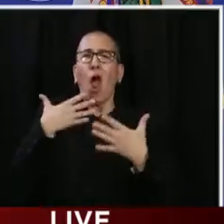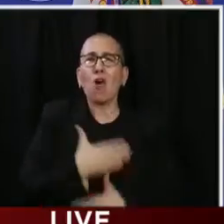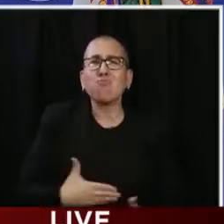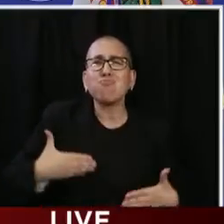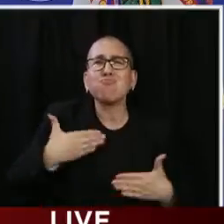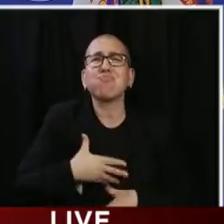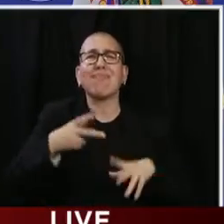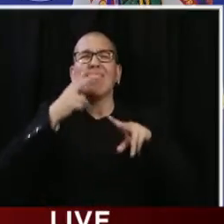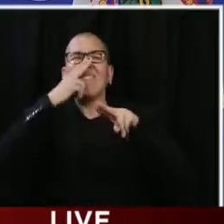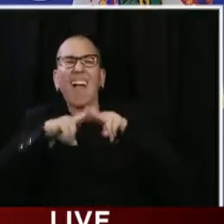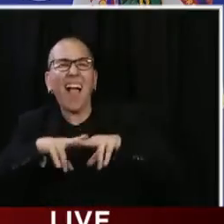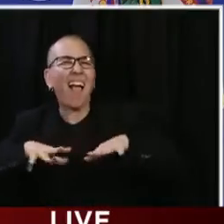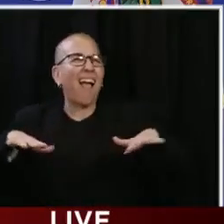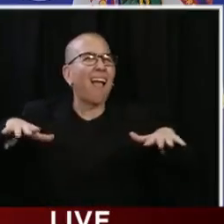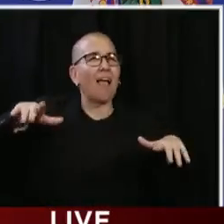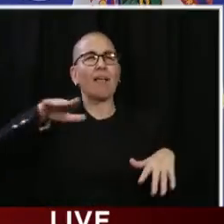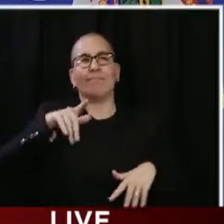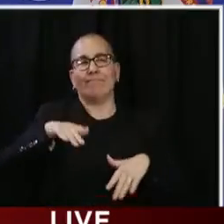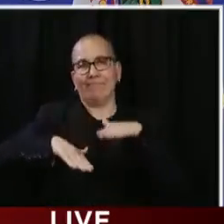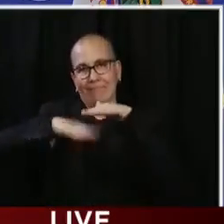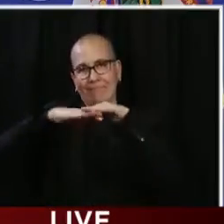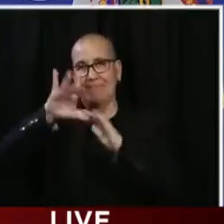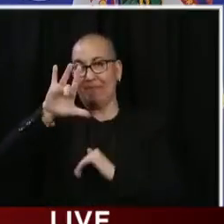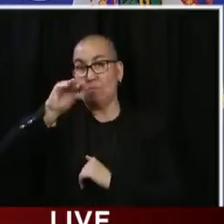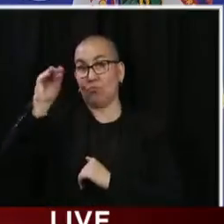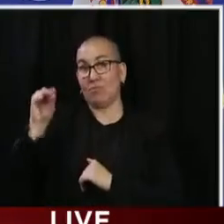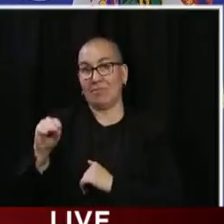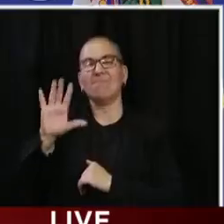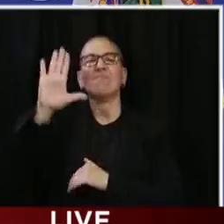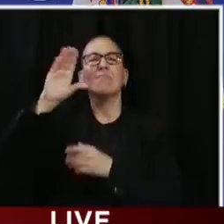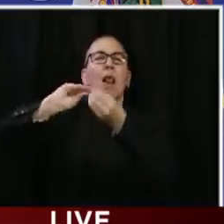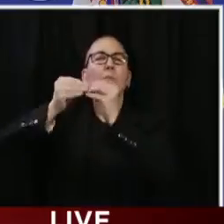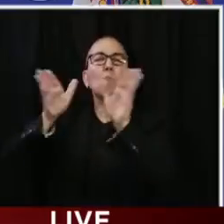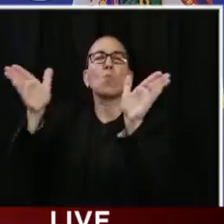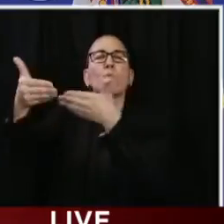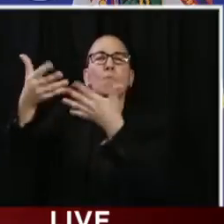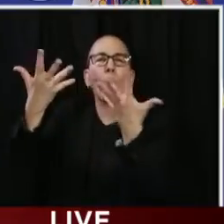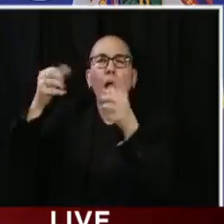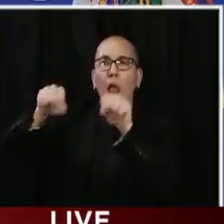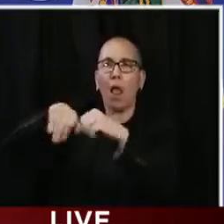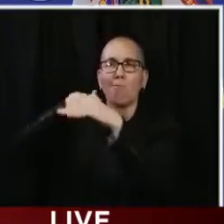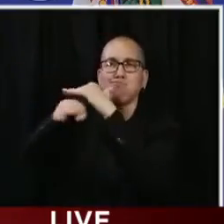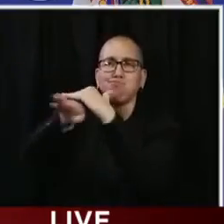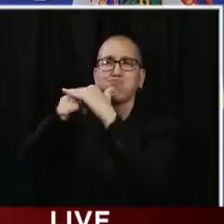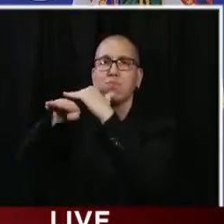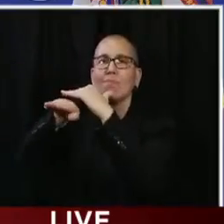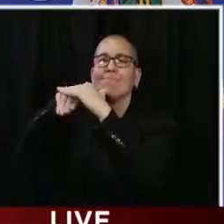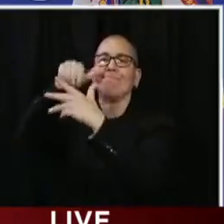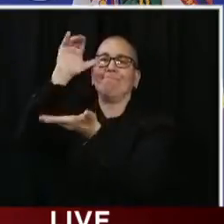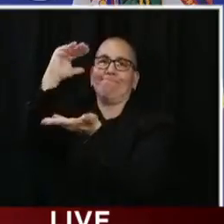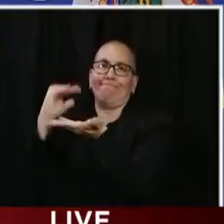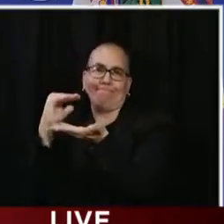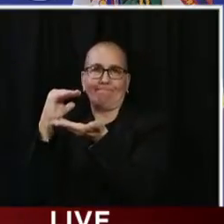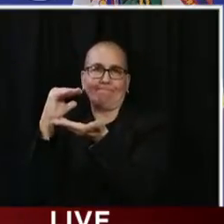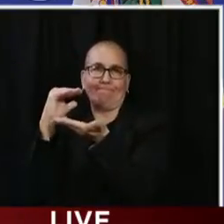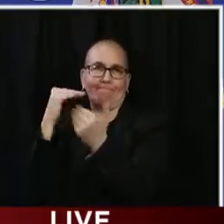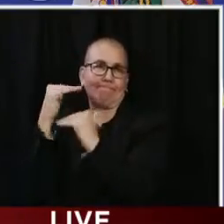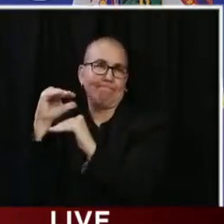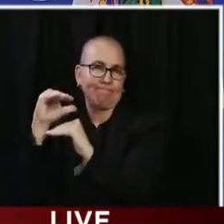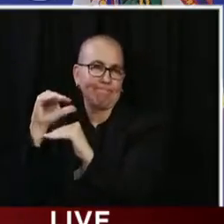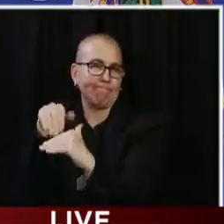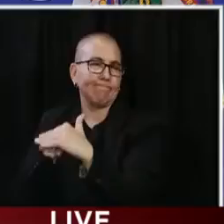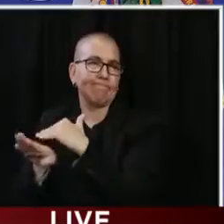requirements there too. And then places of worship, we'll see a tick up as well. We'll go to a max of 250 and some larger, we'll go indoors as